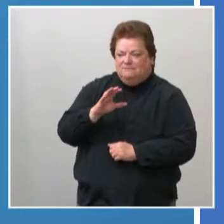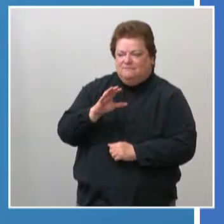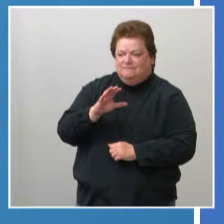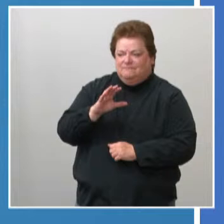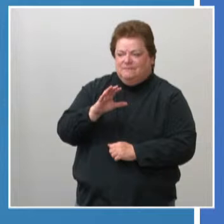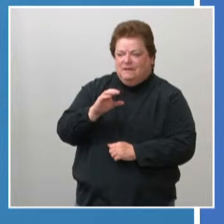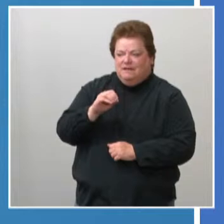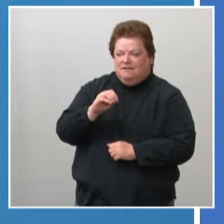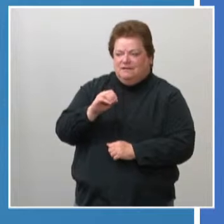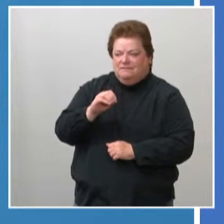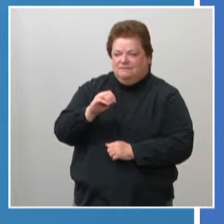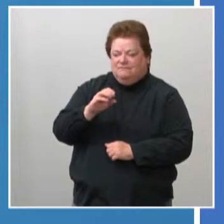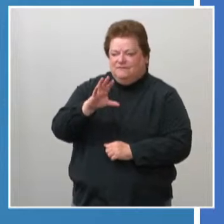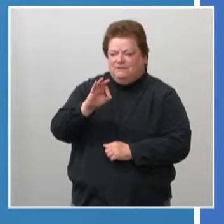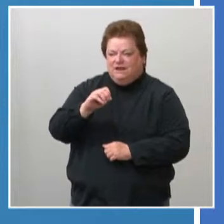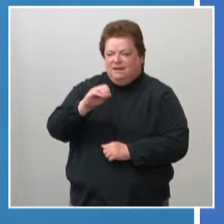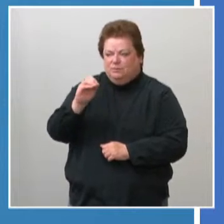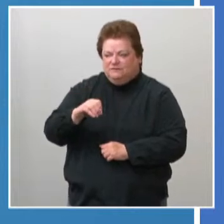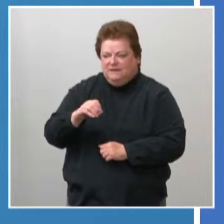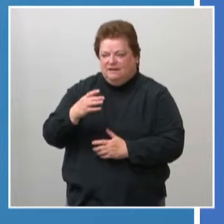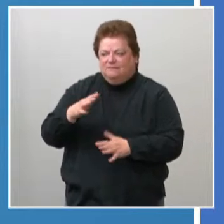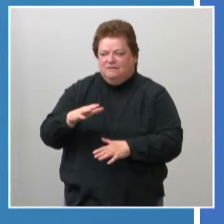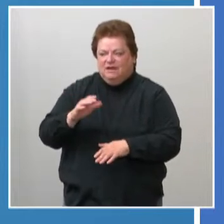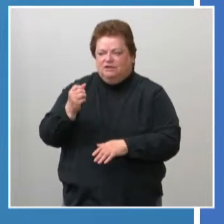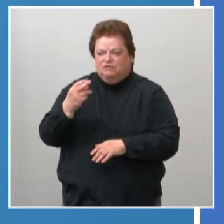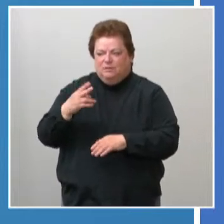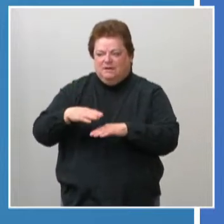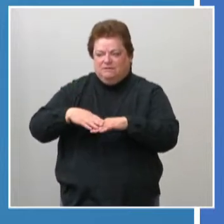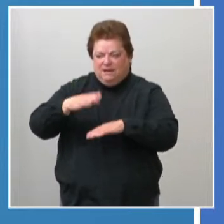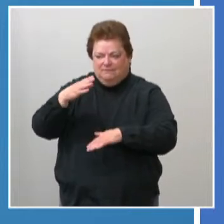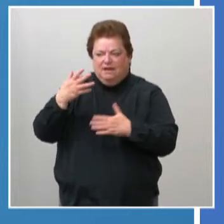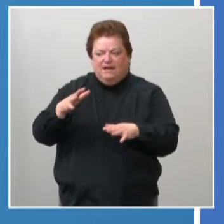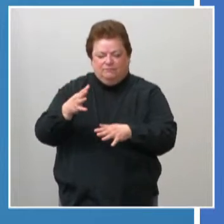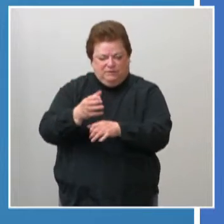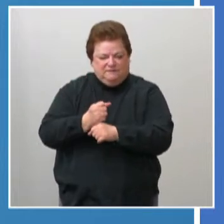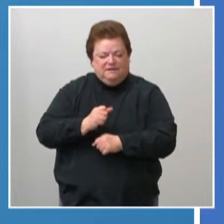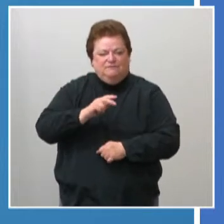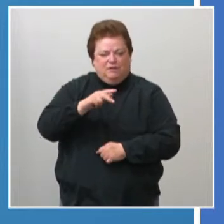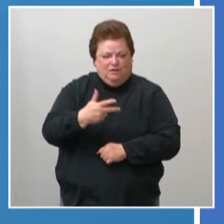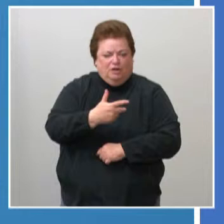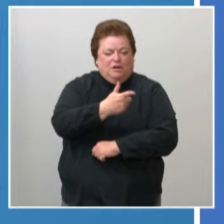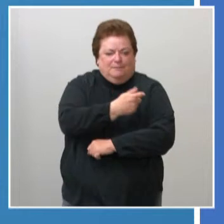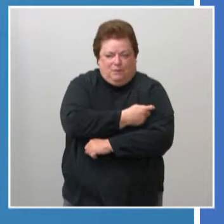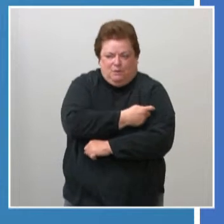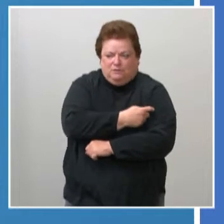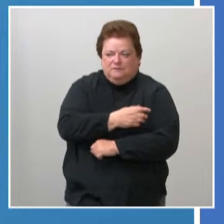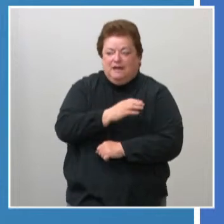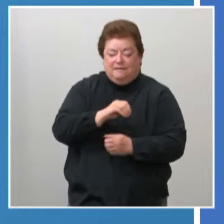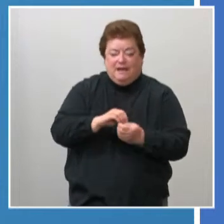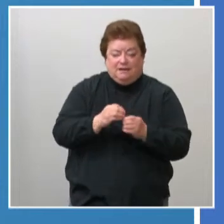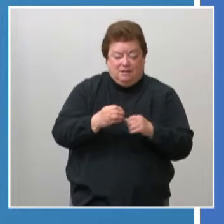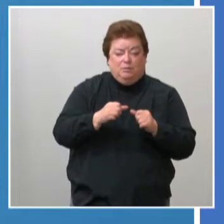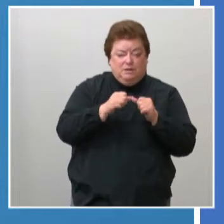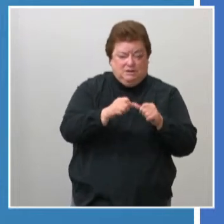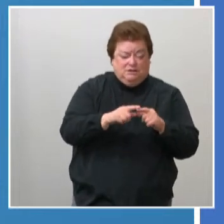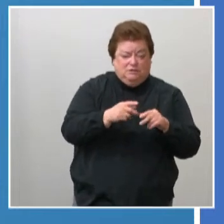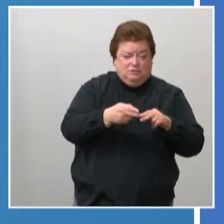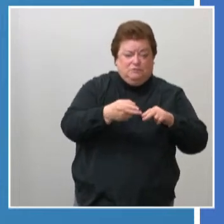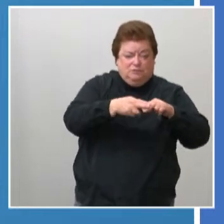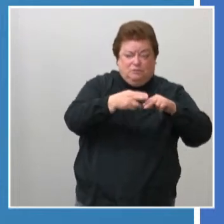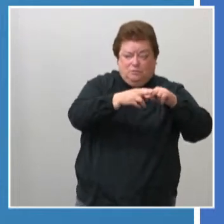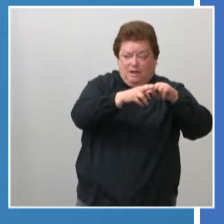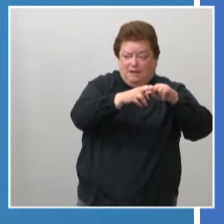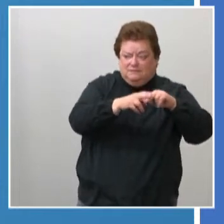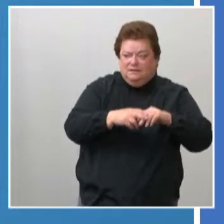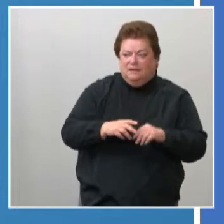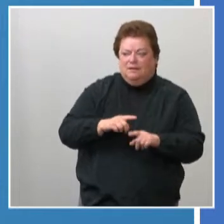have received that booster or third dose here in our community, and that number continues to rise. However,